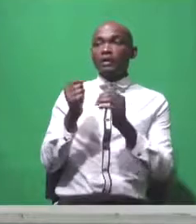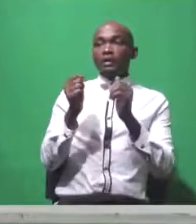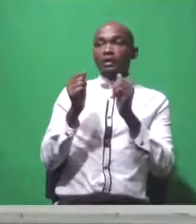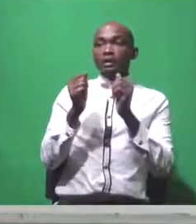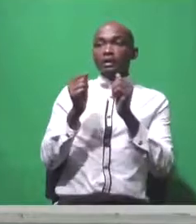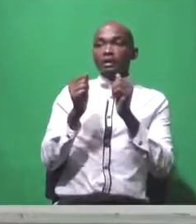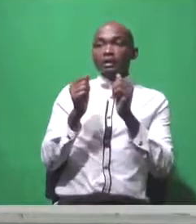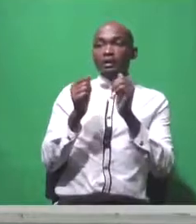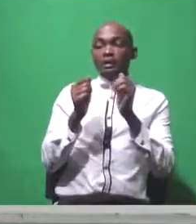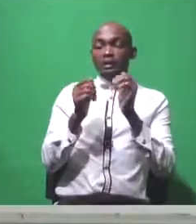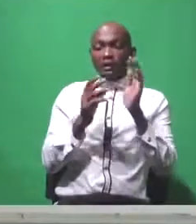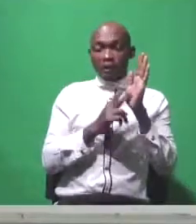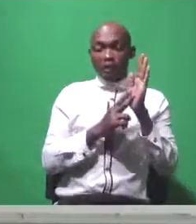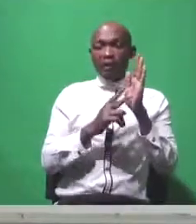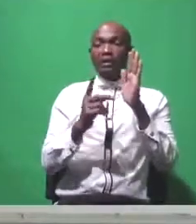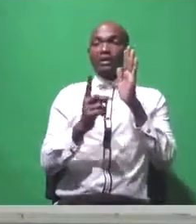Okay.